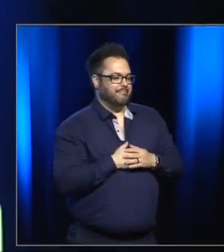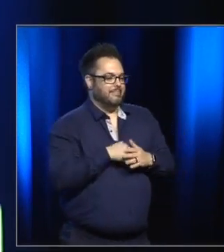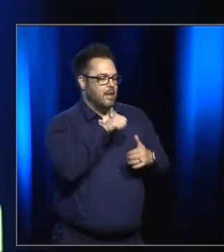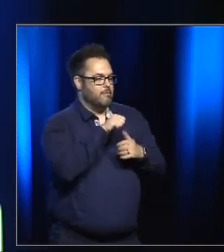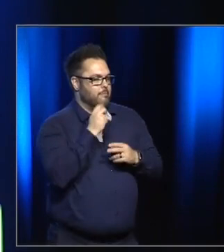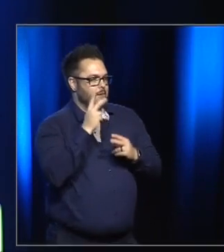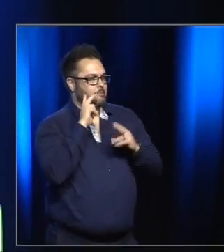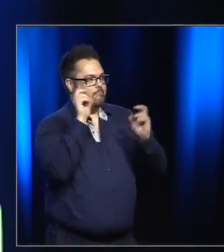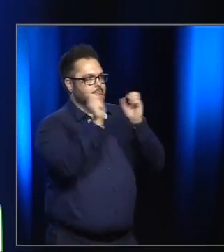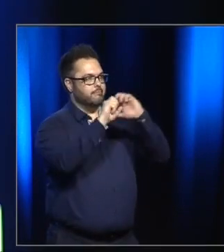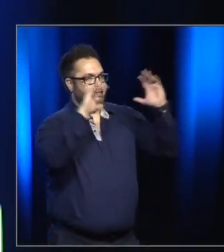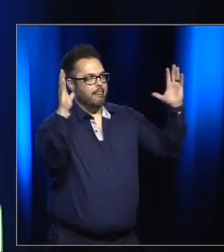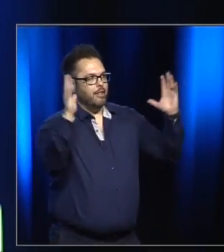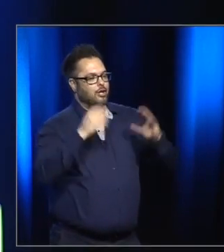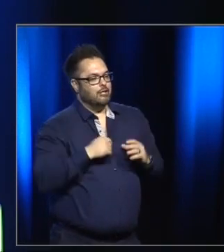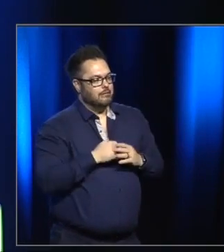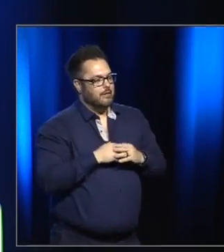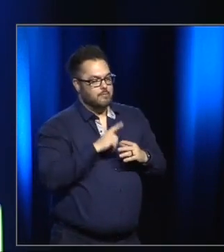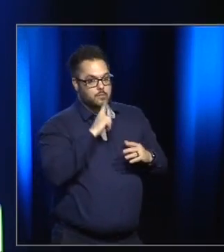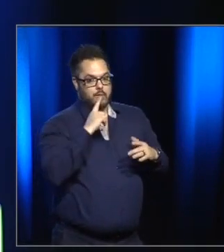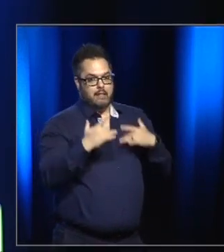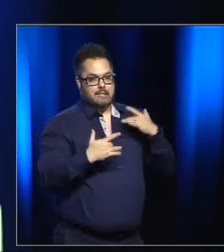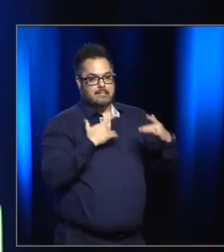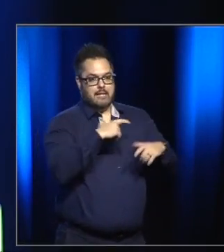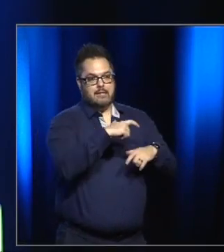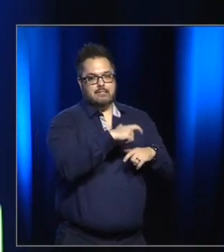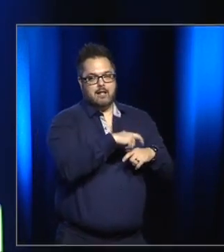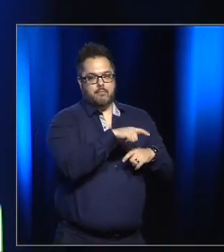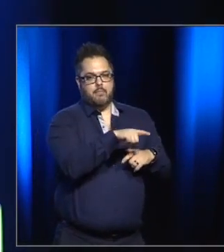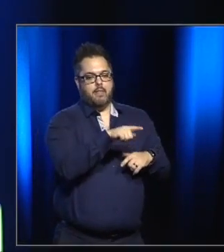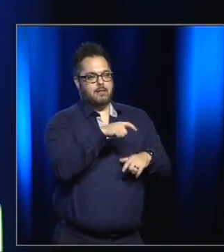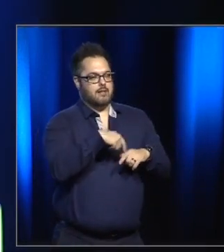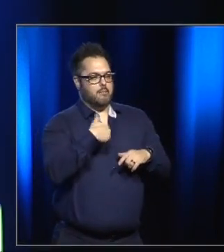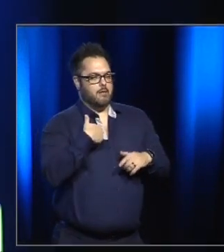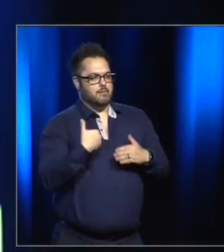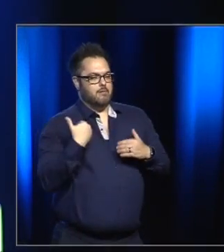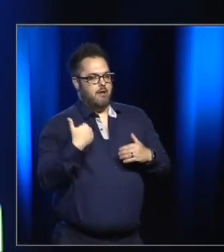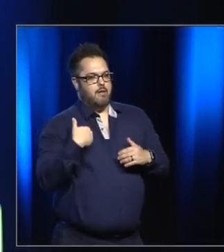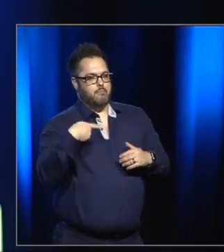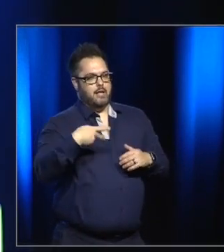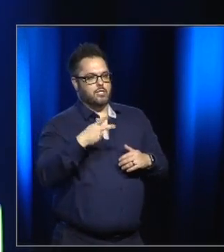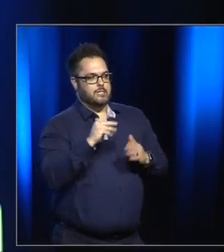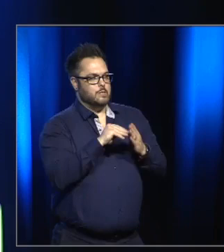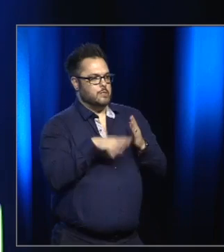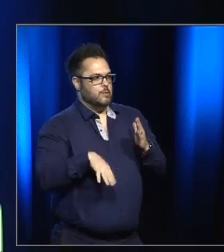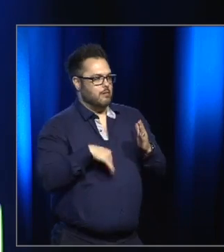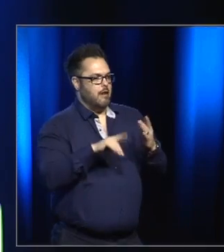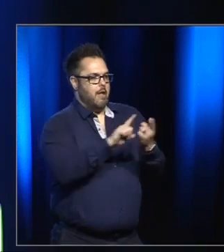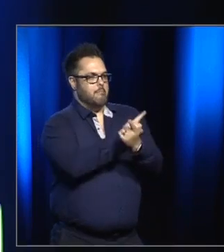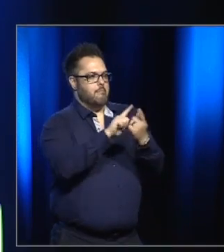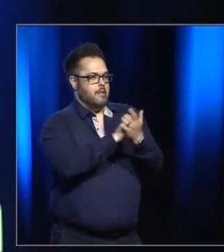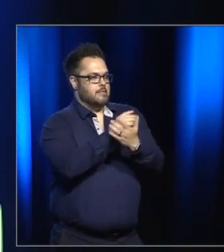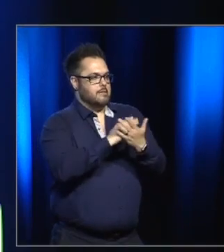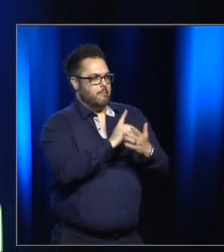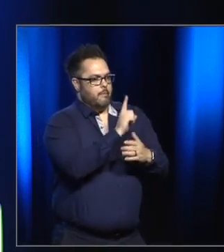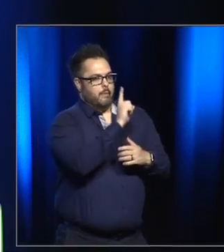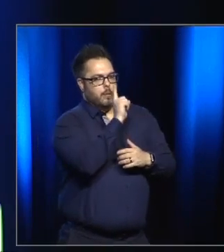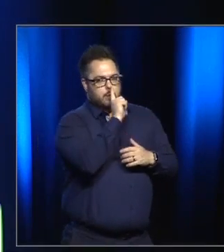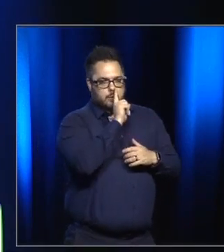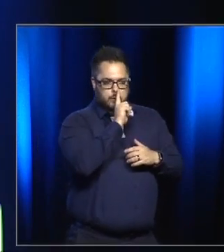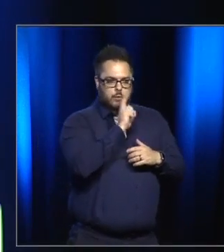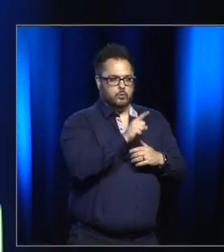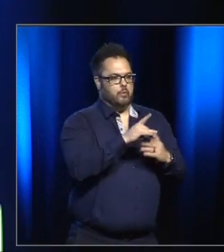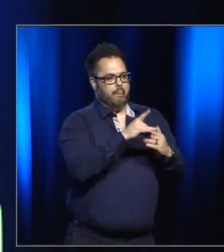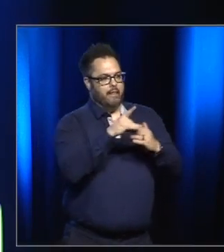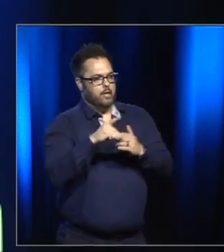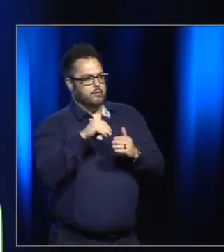vividly. It was a really exciting time for a young PhD student. I got to meet some of the true legends of the